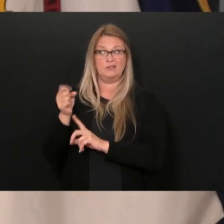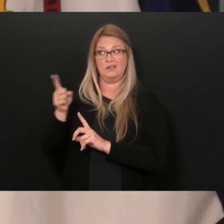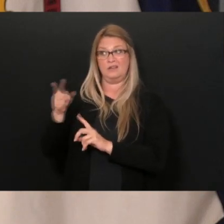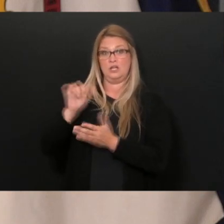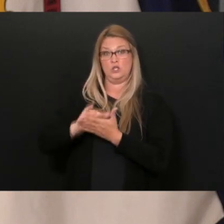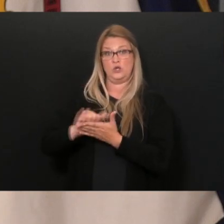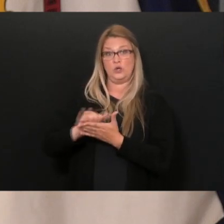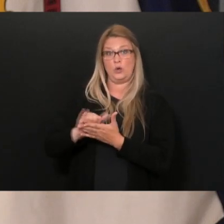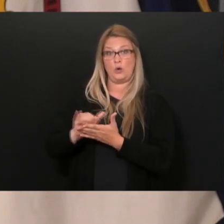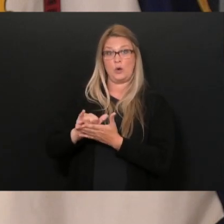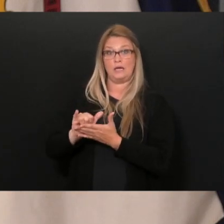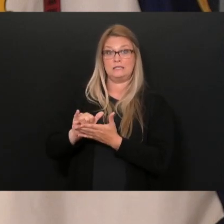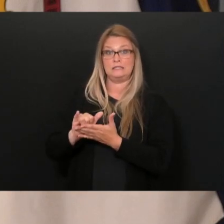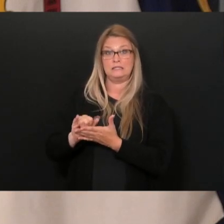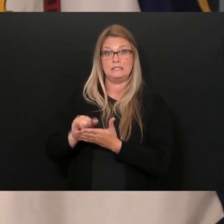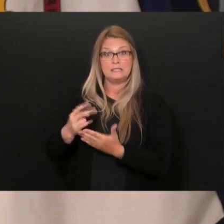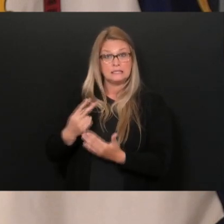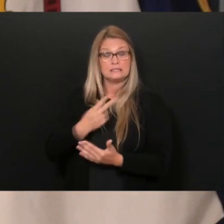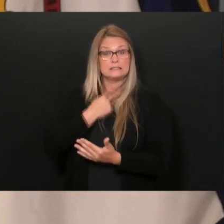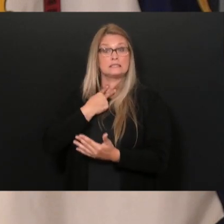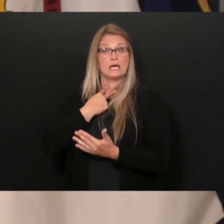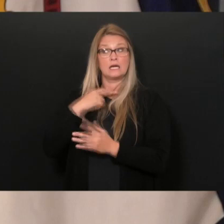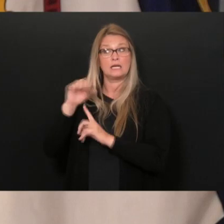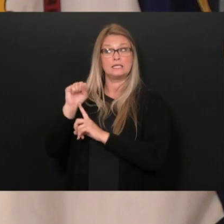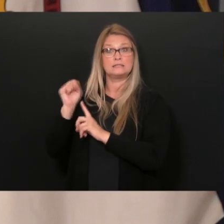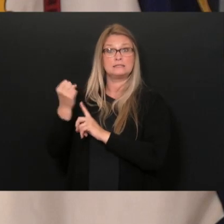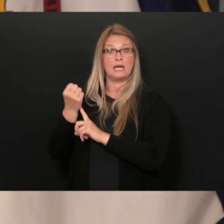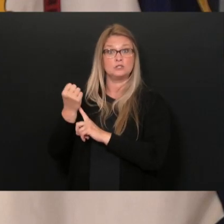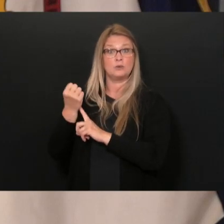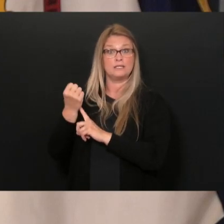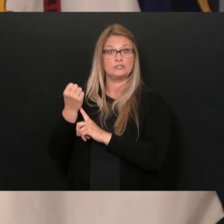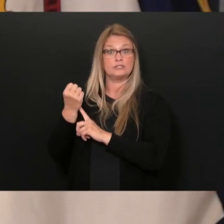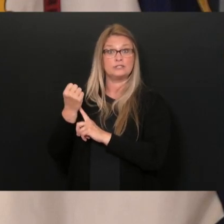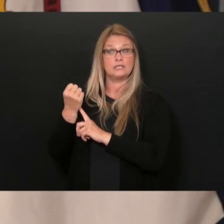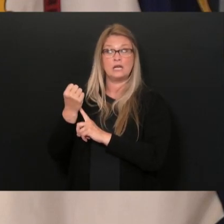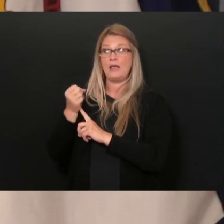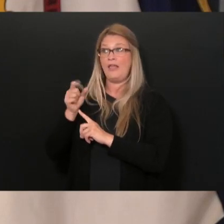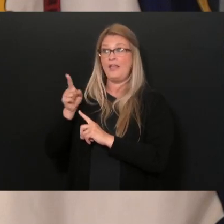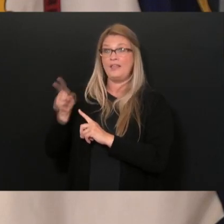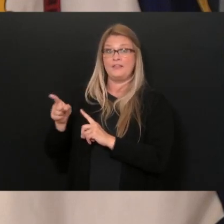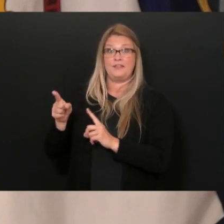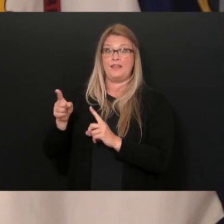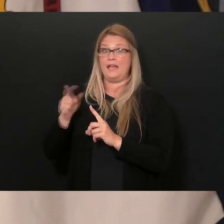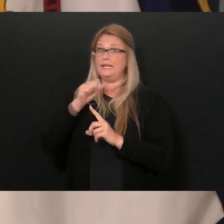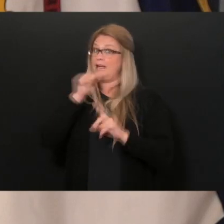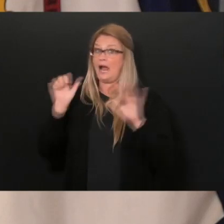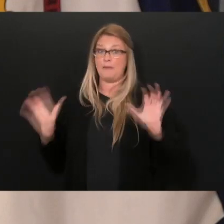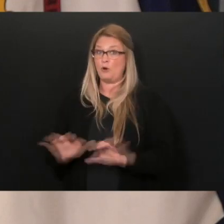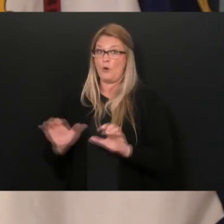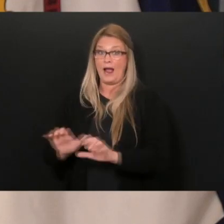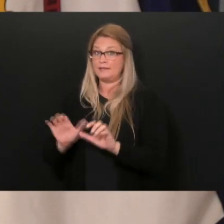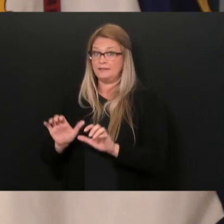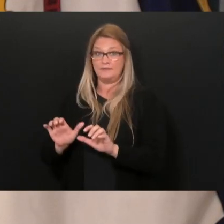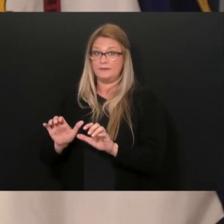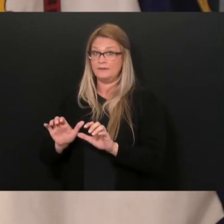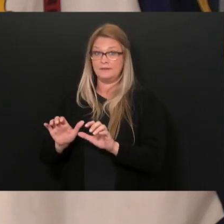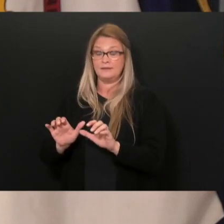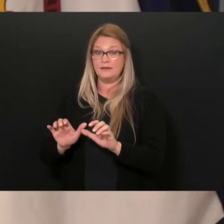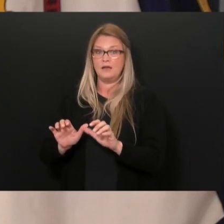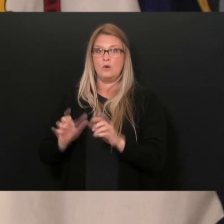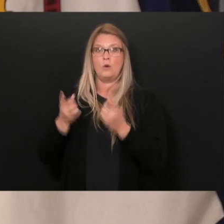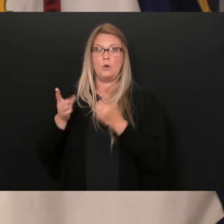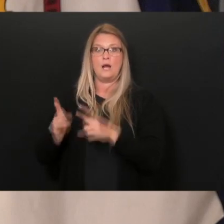in a situation that they had not acted, and they had not acted proactively. And then all of a